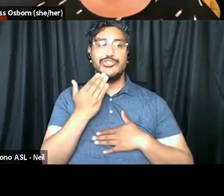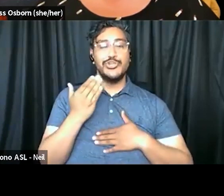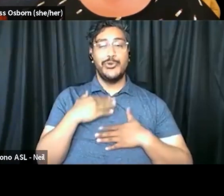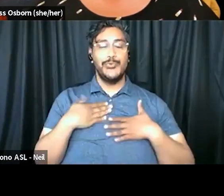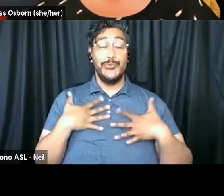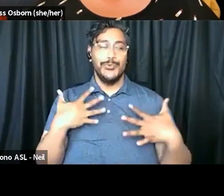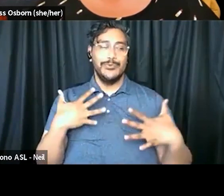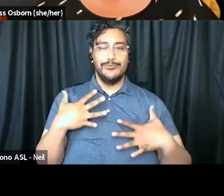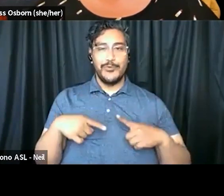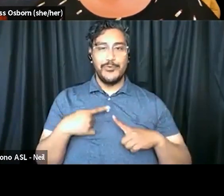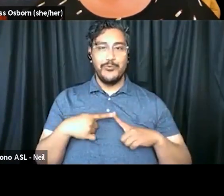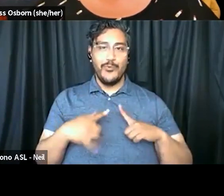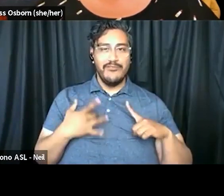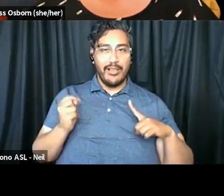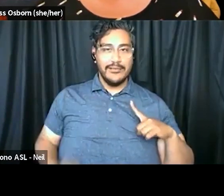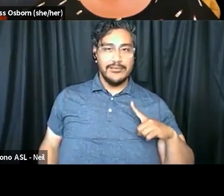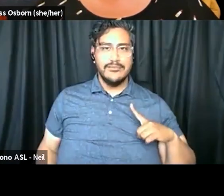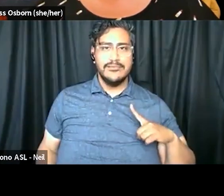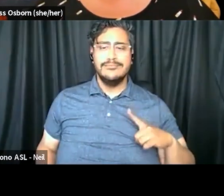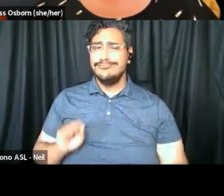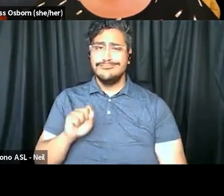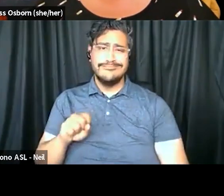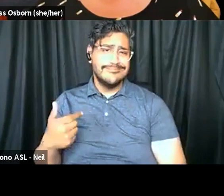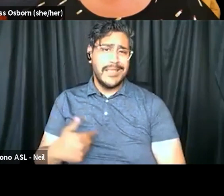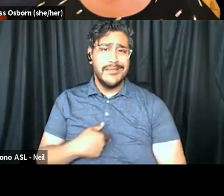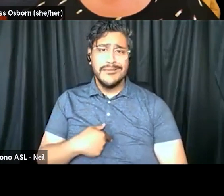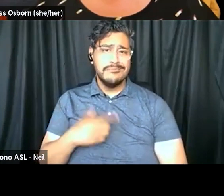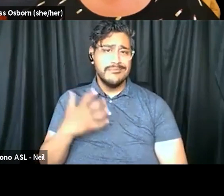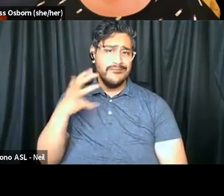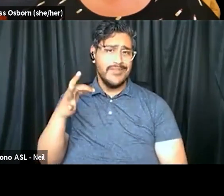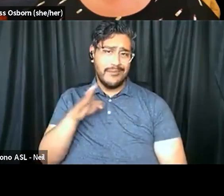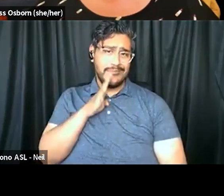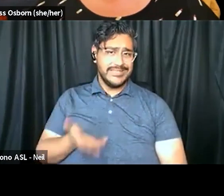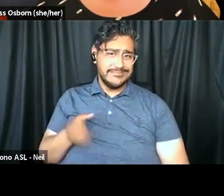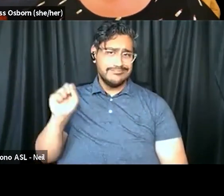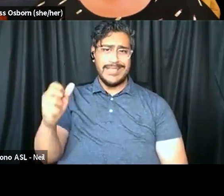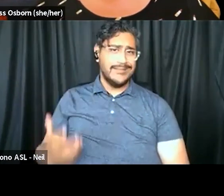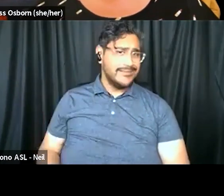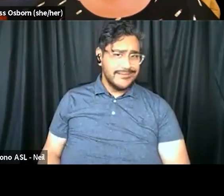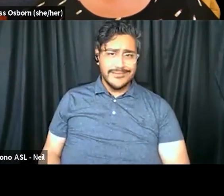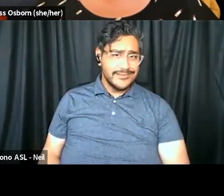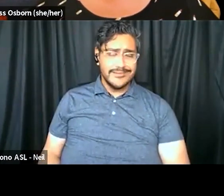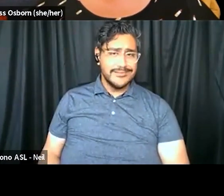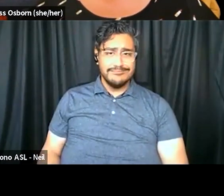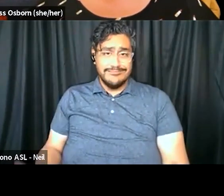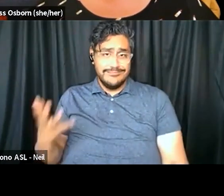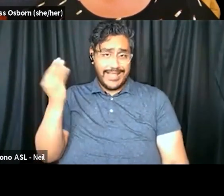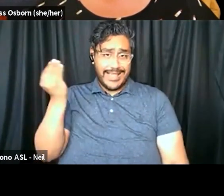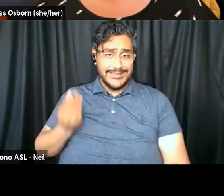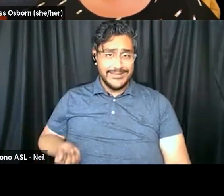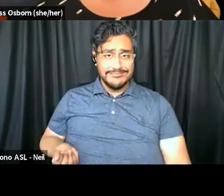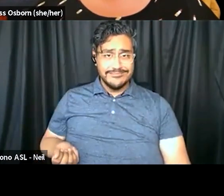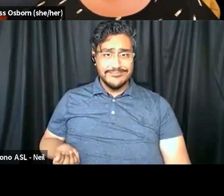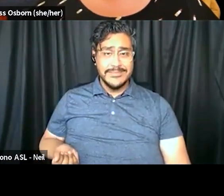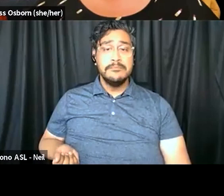bloodstream. Yeah, I'm a fat bitch, all right. I won't get out of your way. I won't